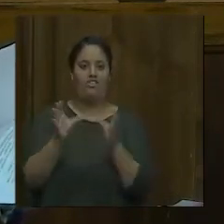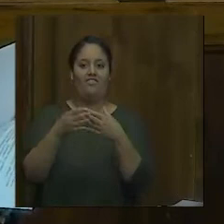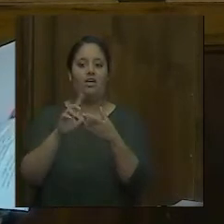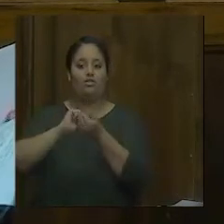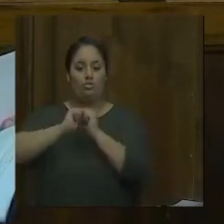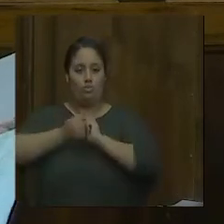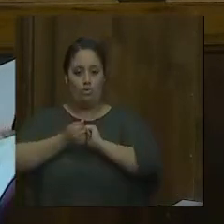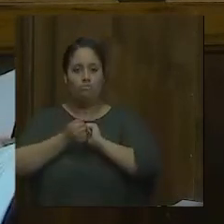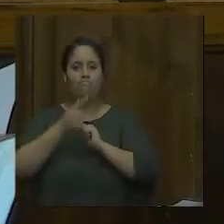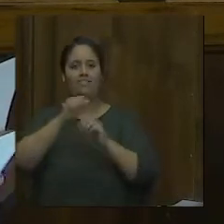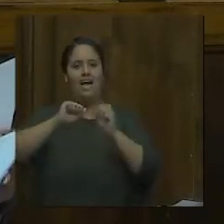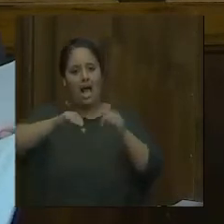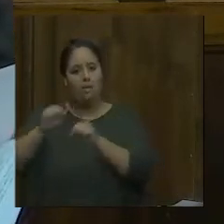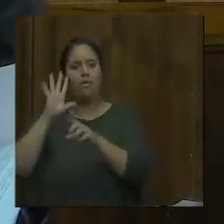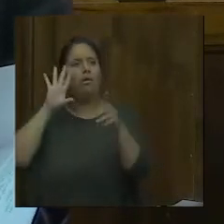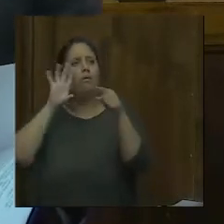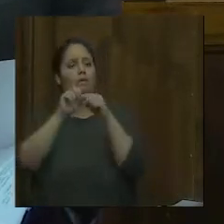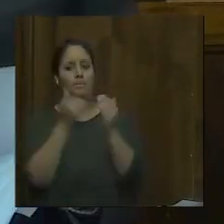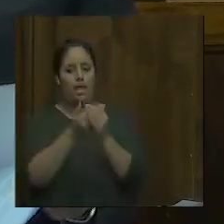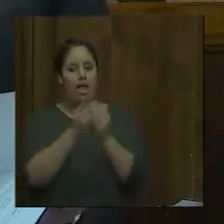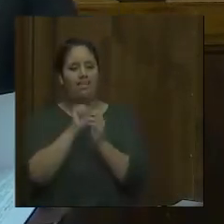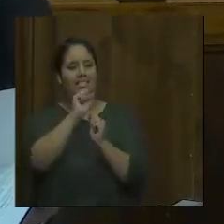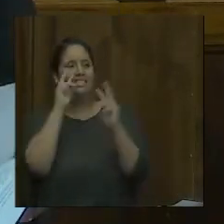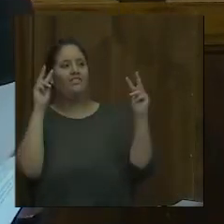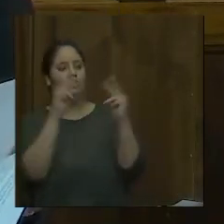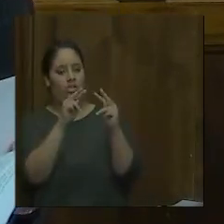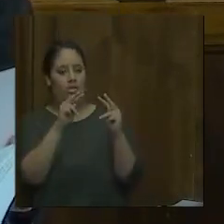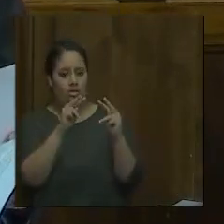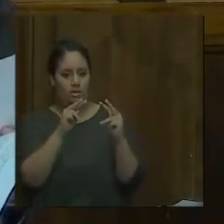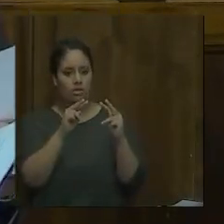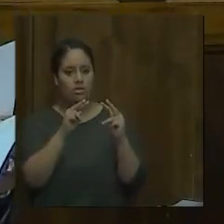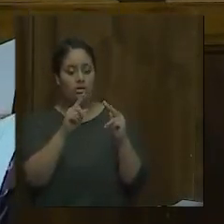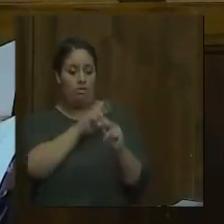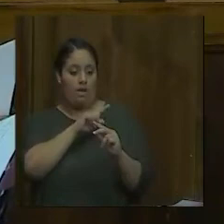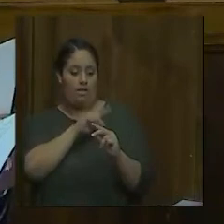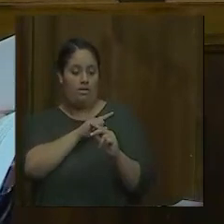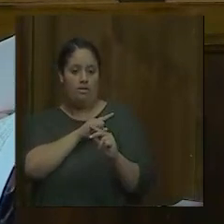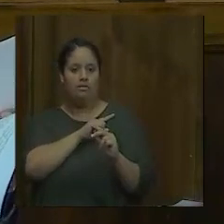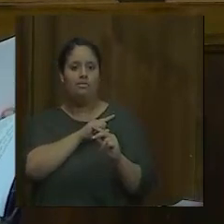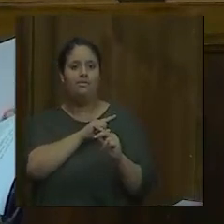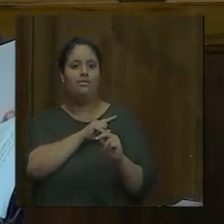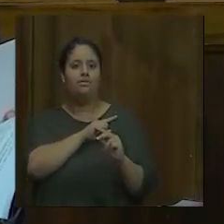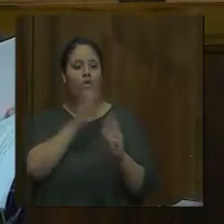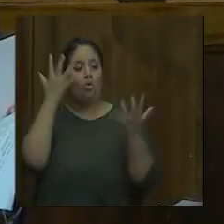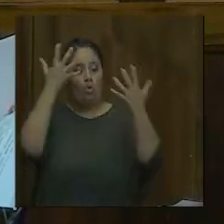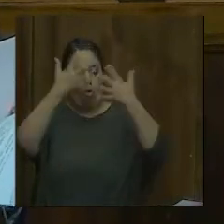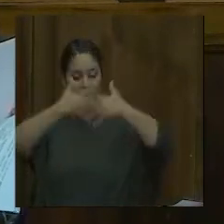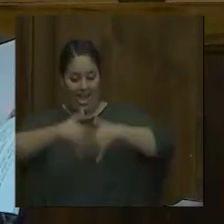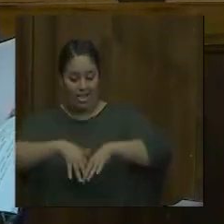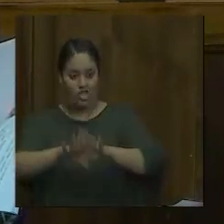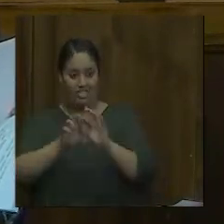Sport is able to achieve its vision due to the coordination